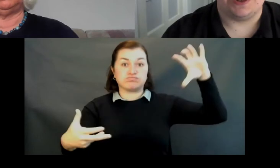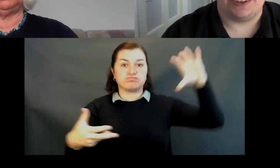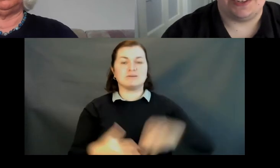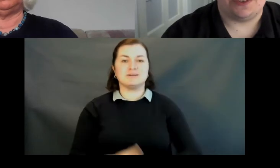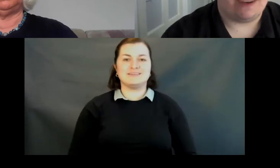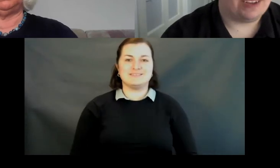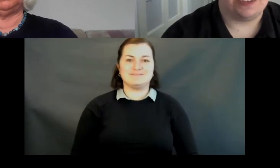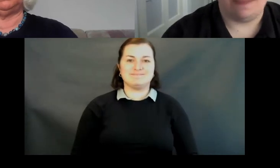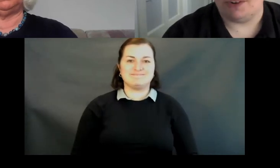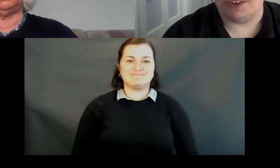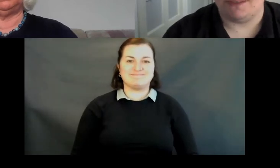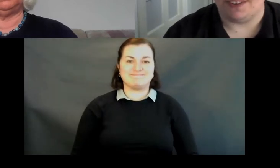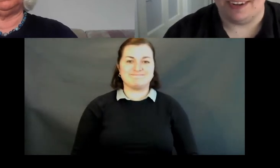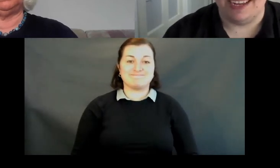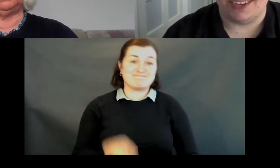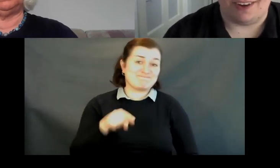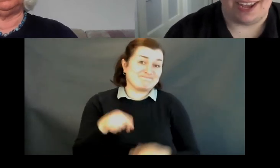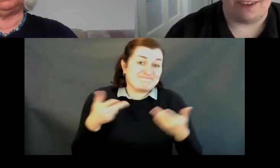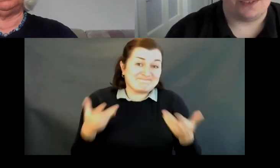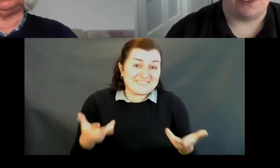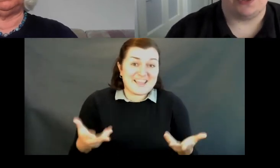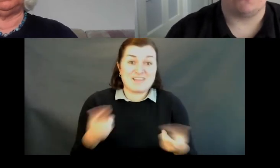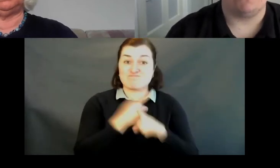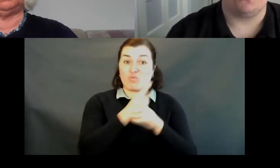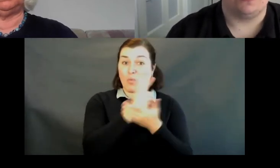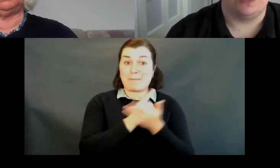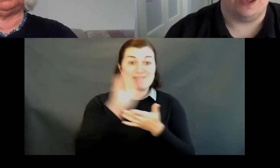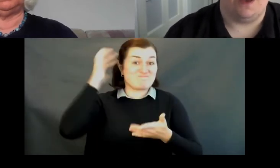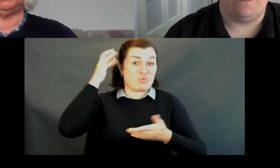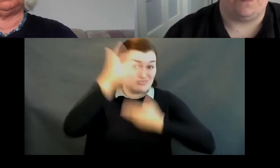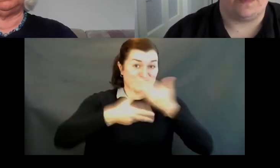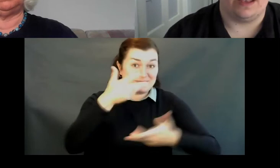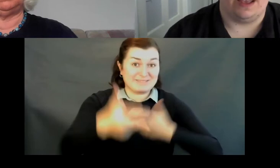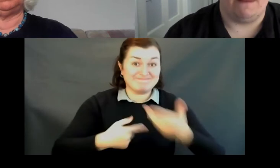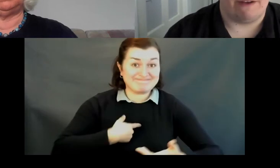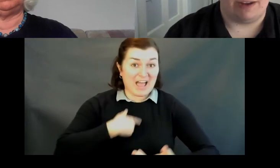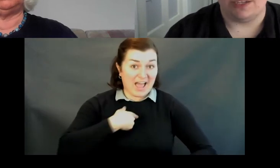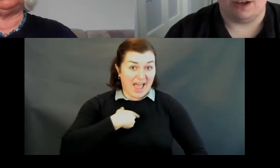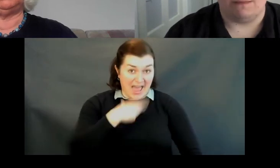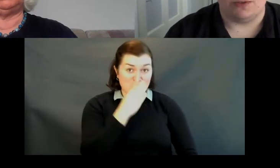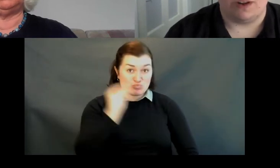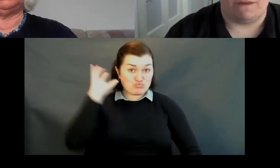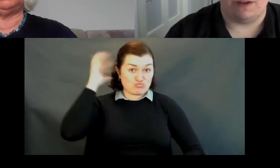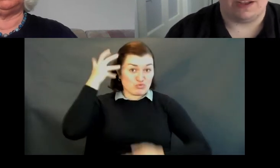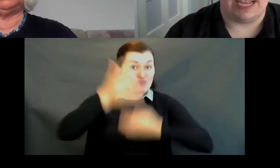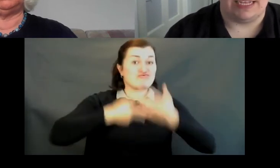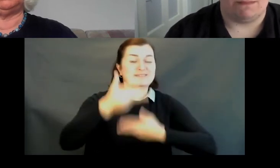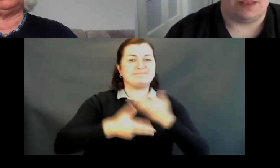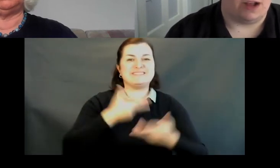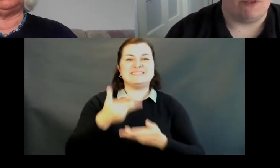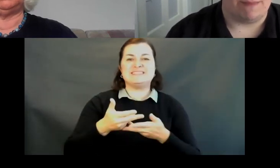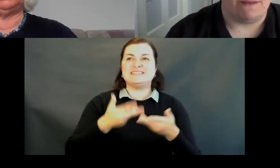here to do is talk about is audio description. So I use audio description at various times when I feel like